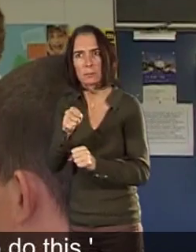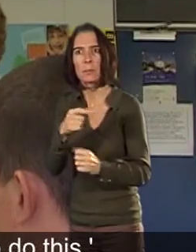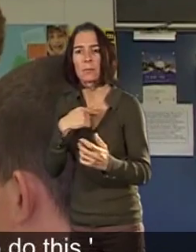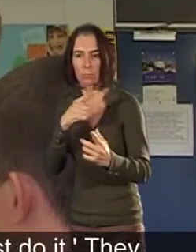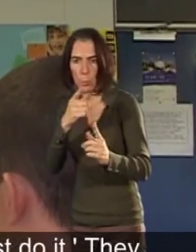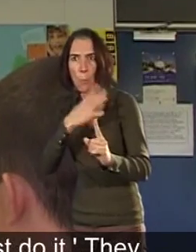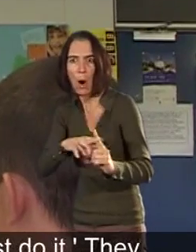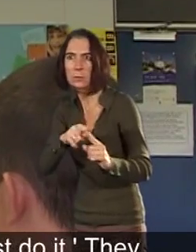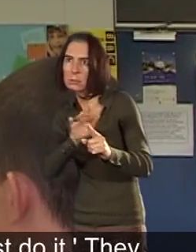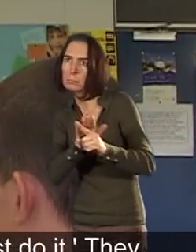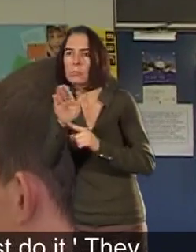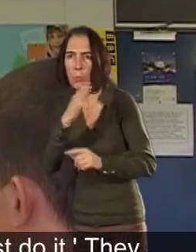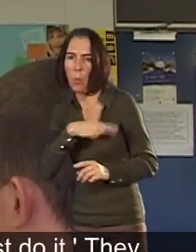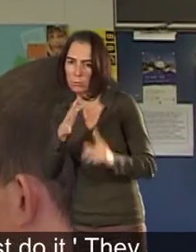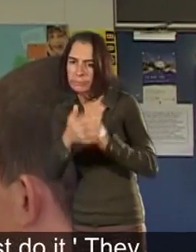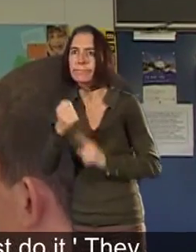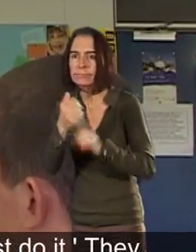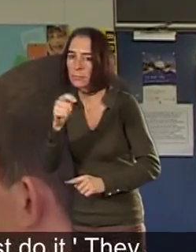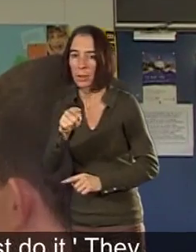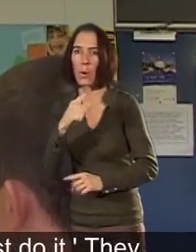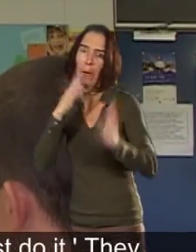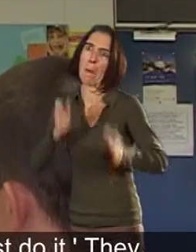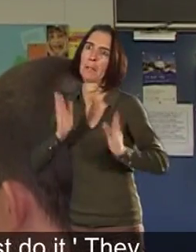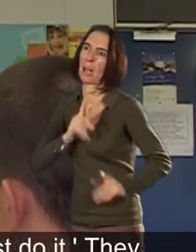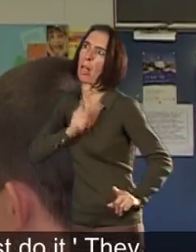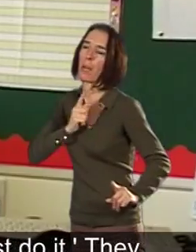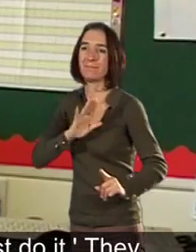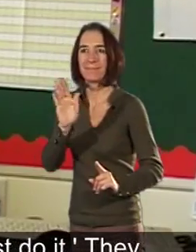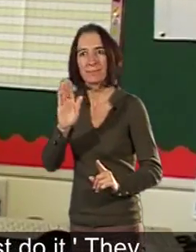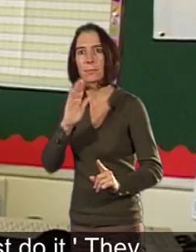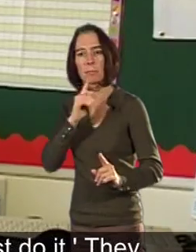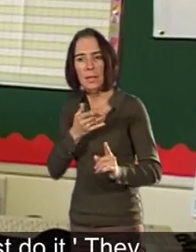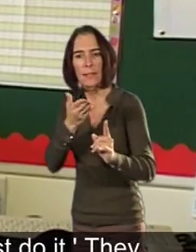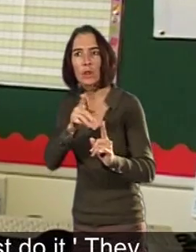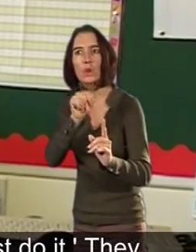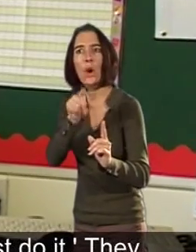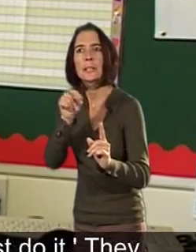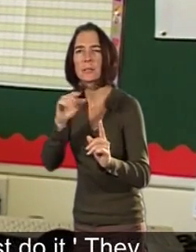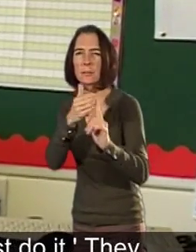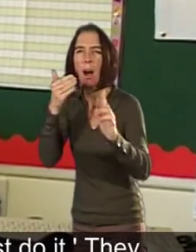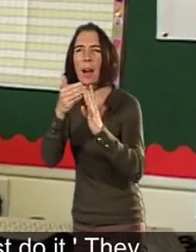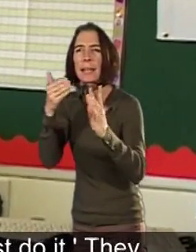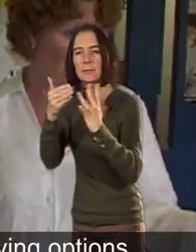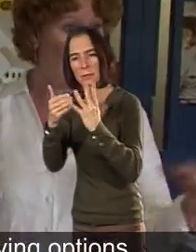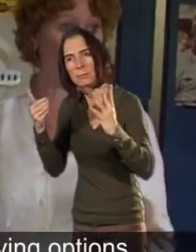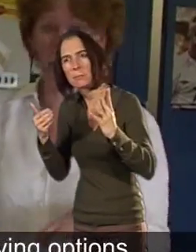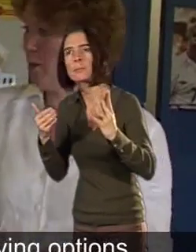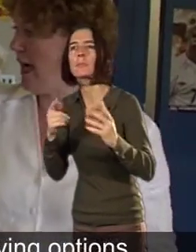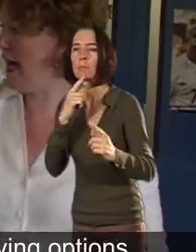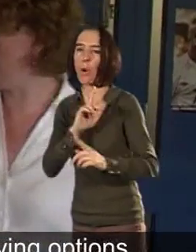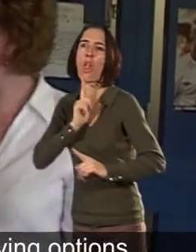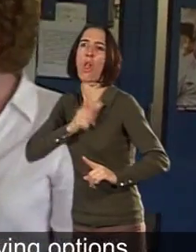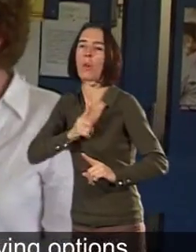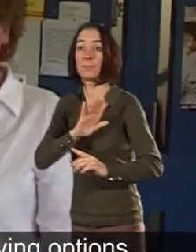this. You should want to be doing this. It's not you must do this. They're giving you options, targets to meet instead of just